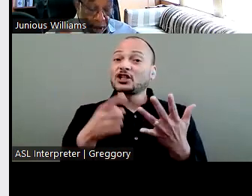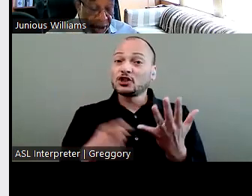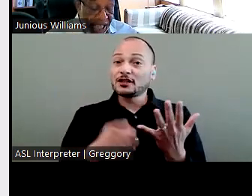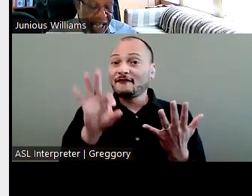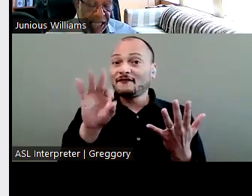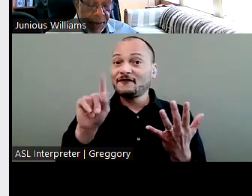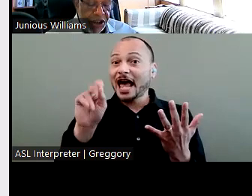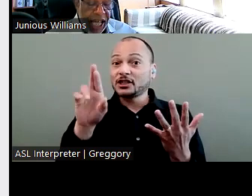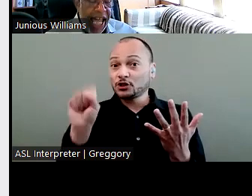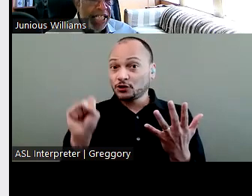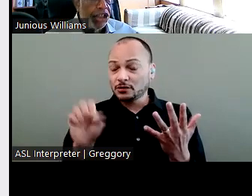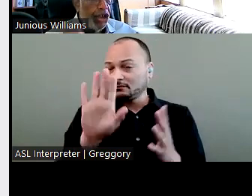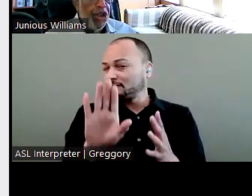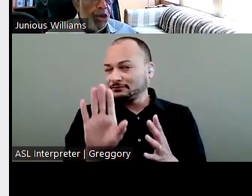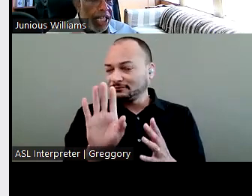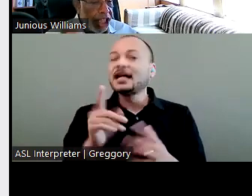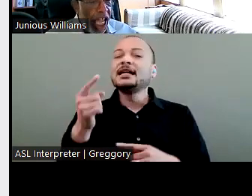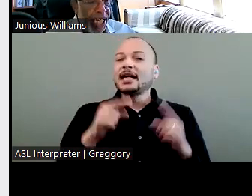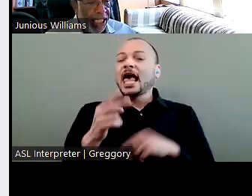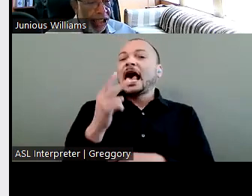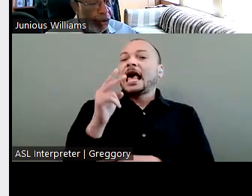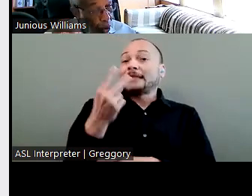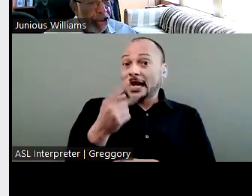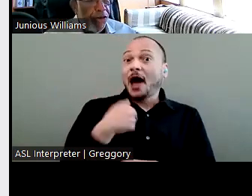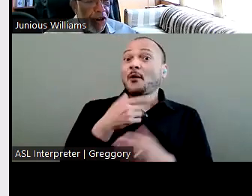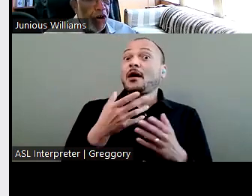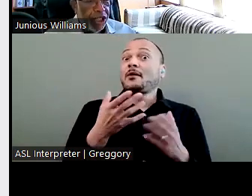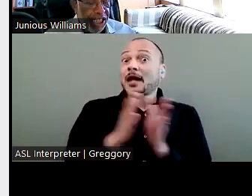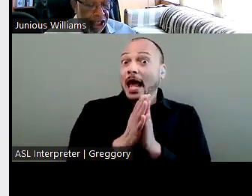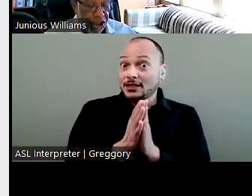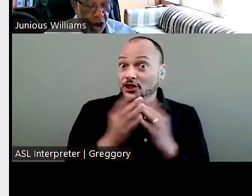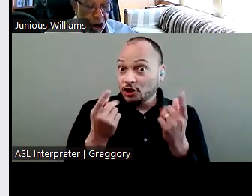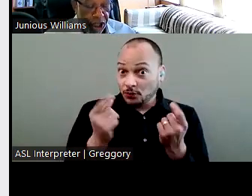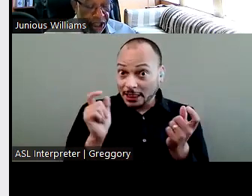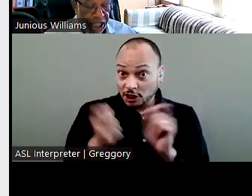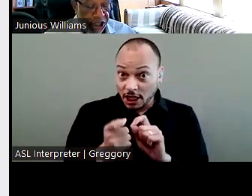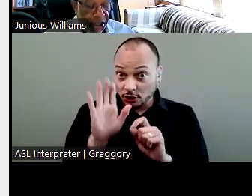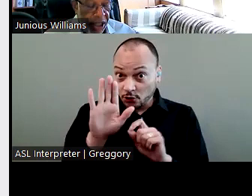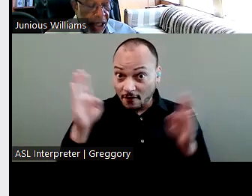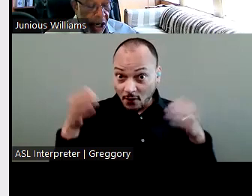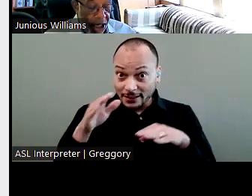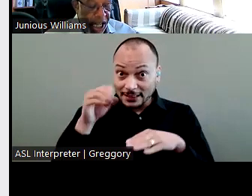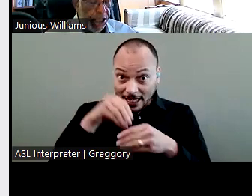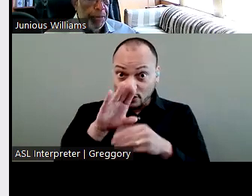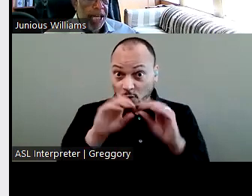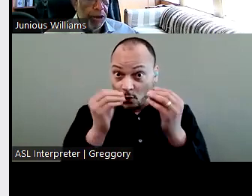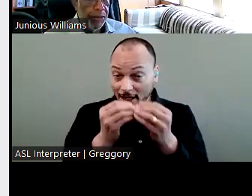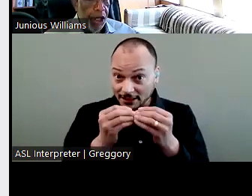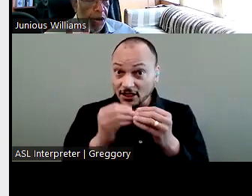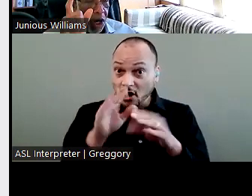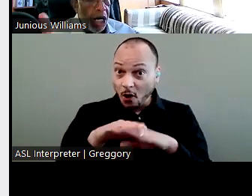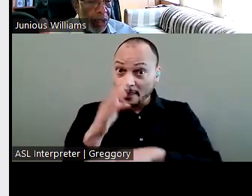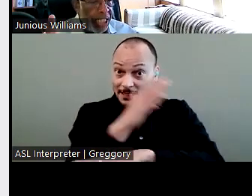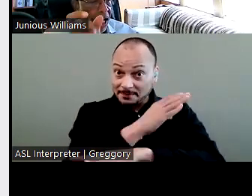Or secondly, I want you to ask, do you want to change where your focus is in your organization on that spectrum?